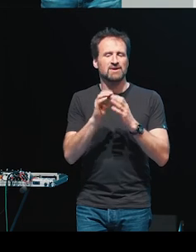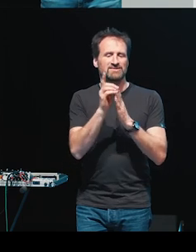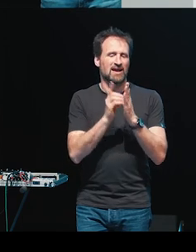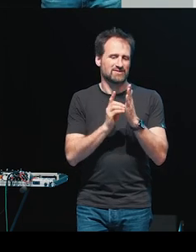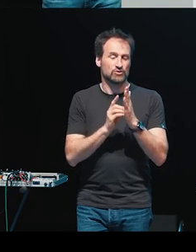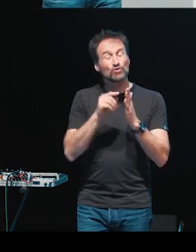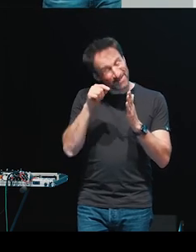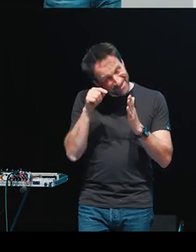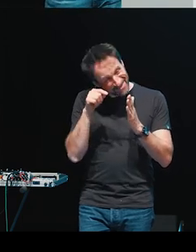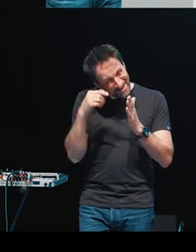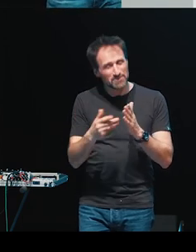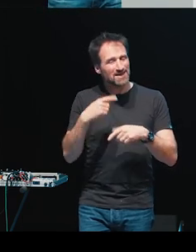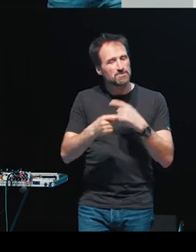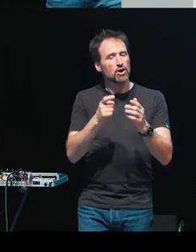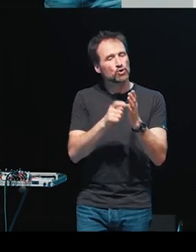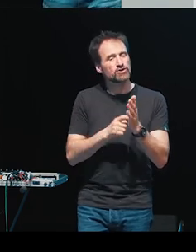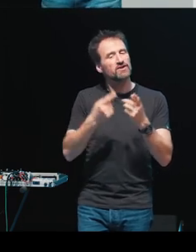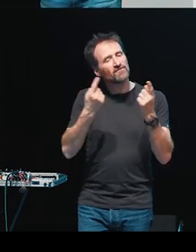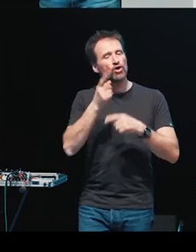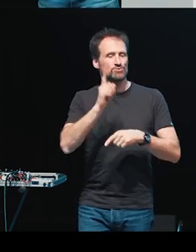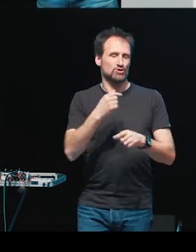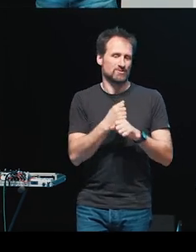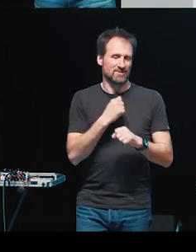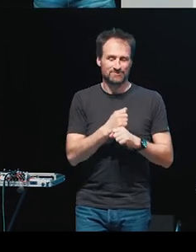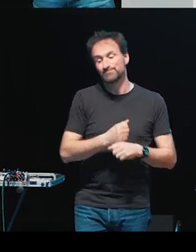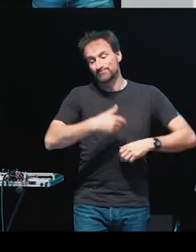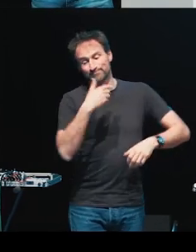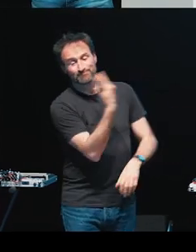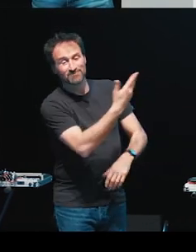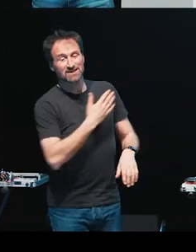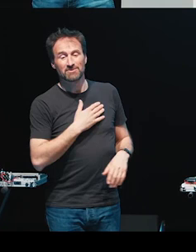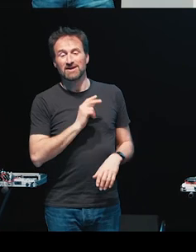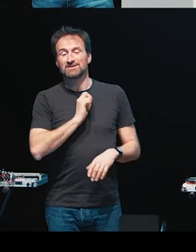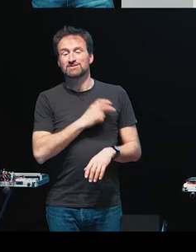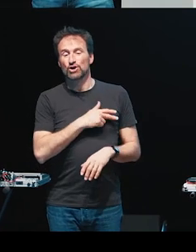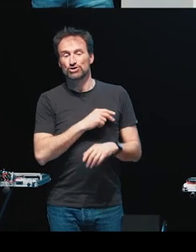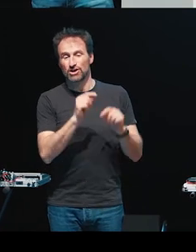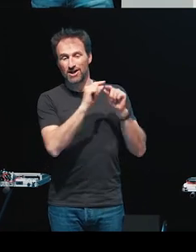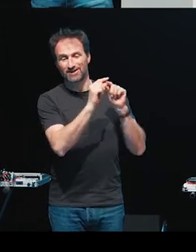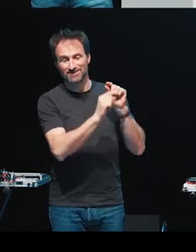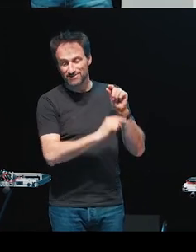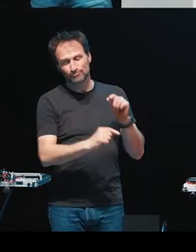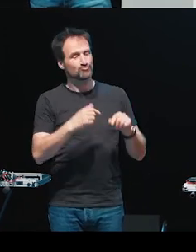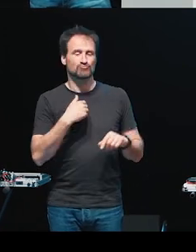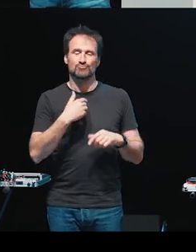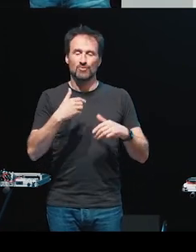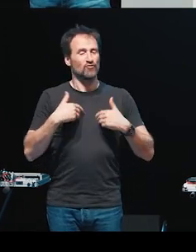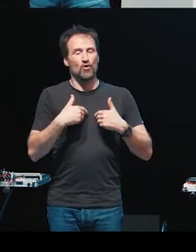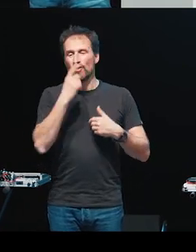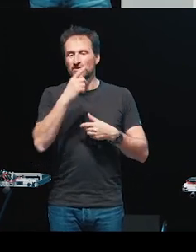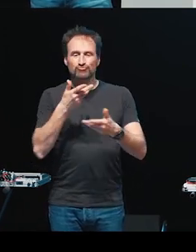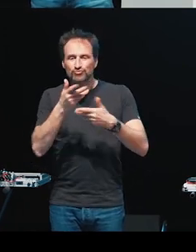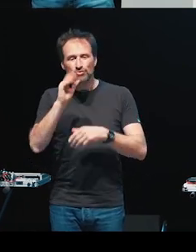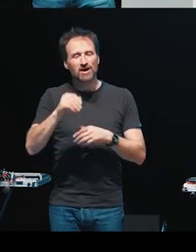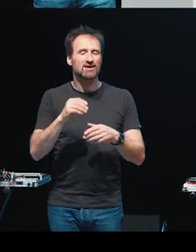everything. That's it. These are my social handles. Be happy to talk about A/B testing or